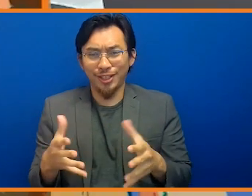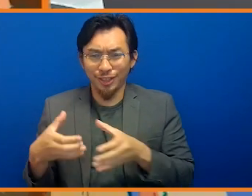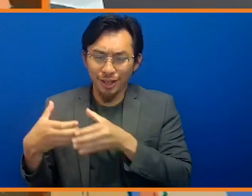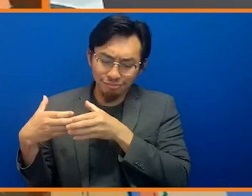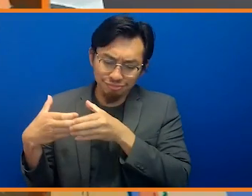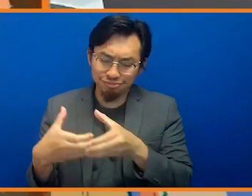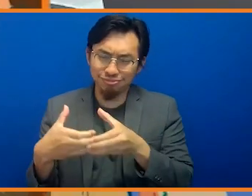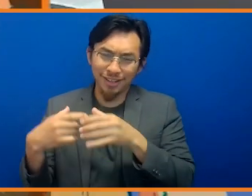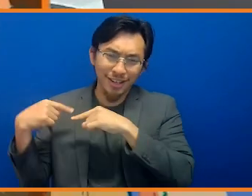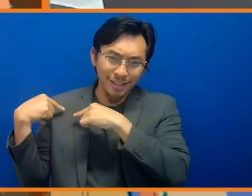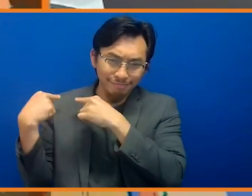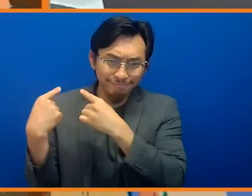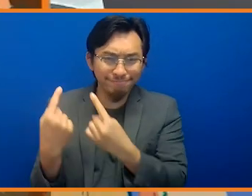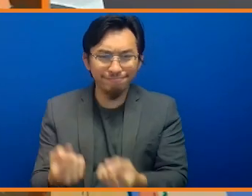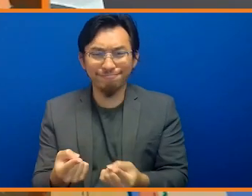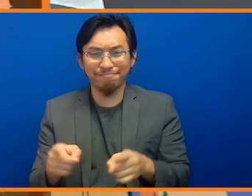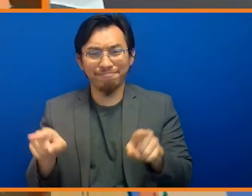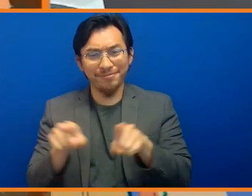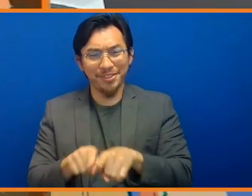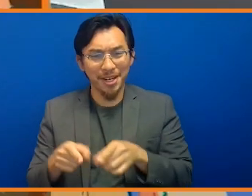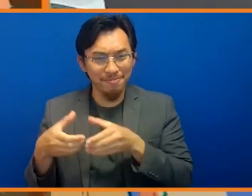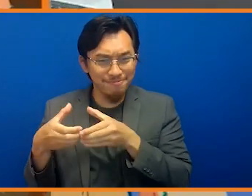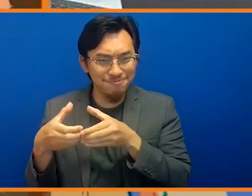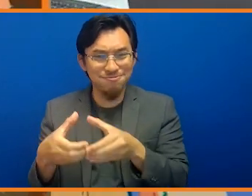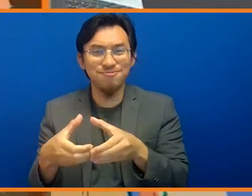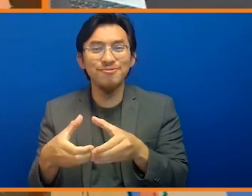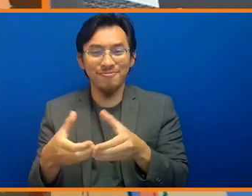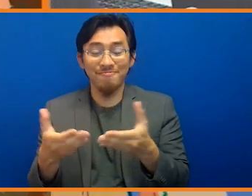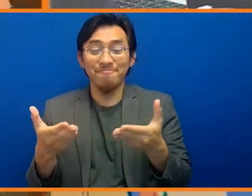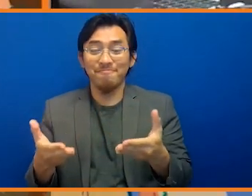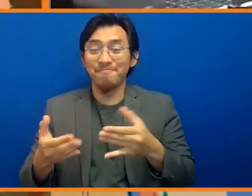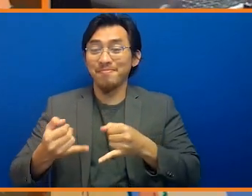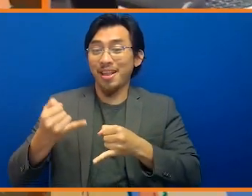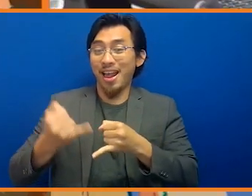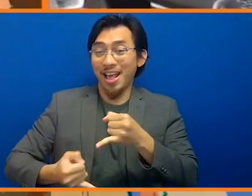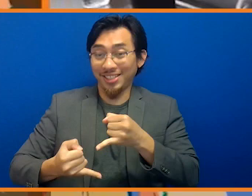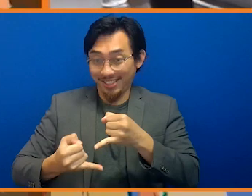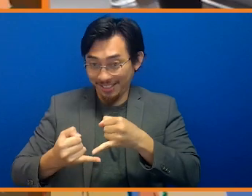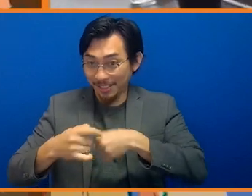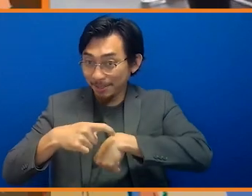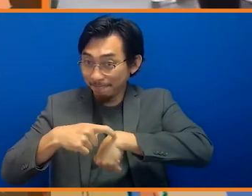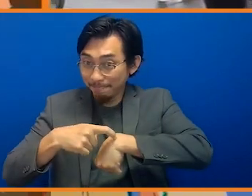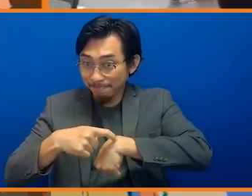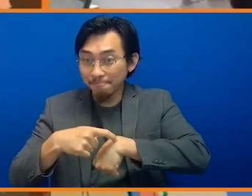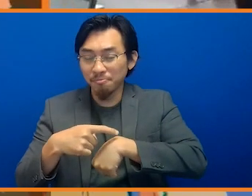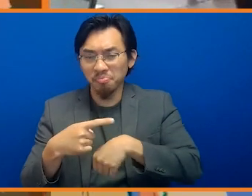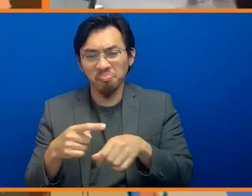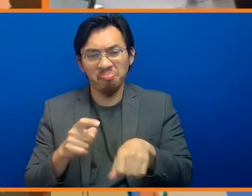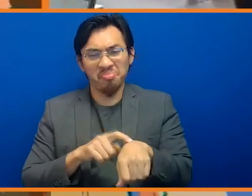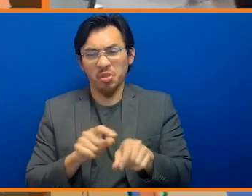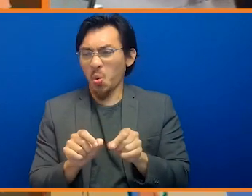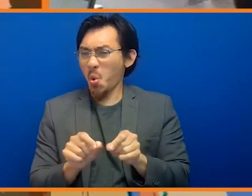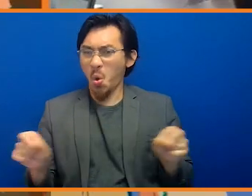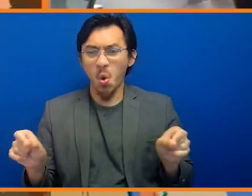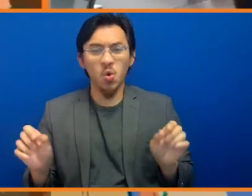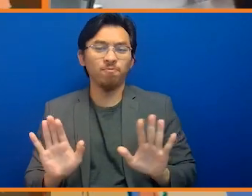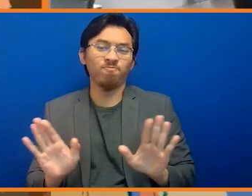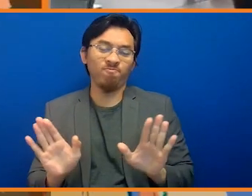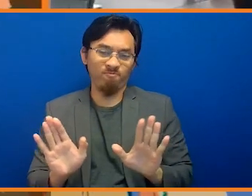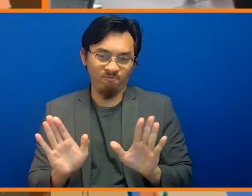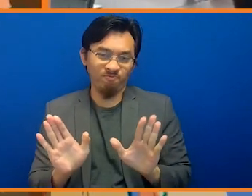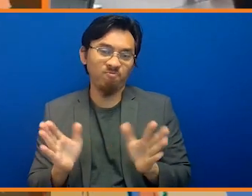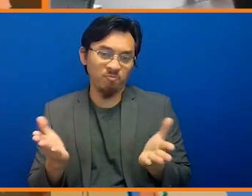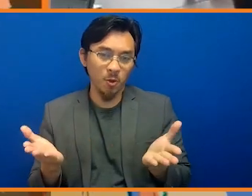together until now. So, for the last session, it won't get